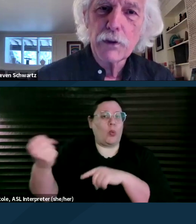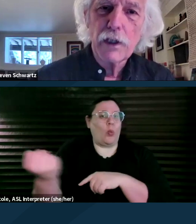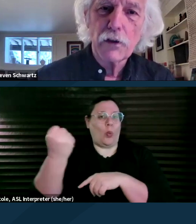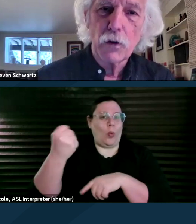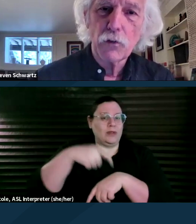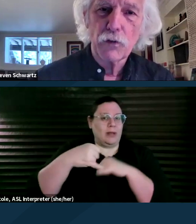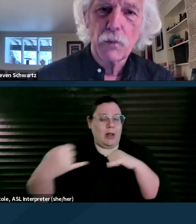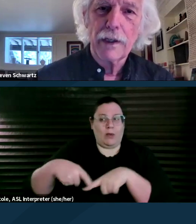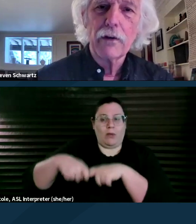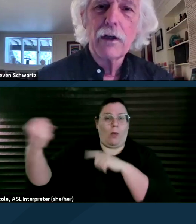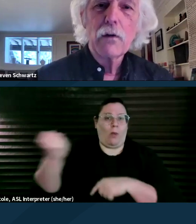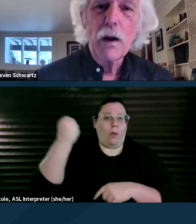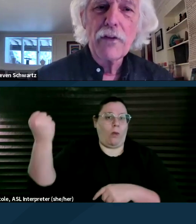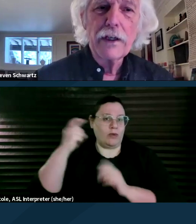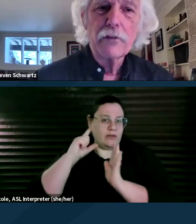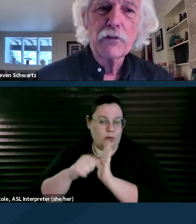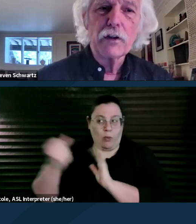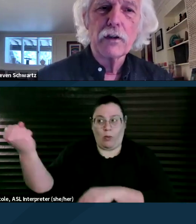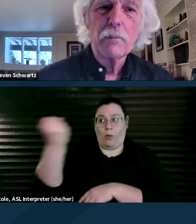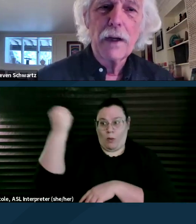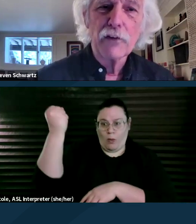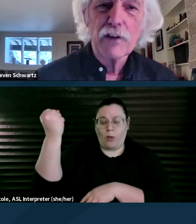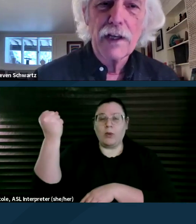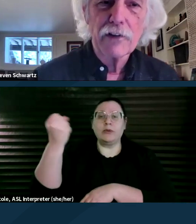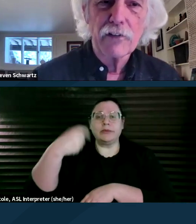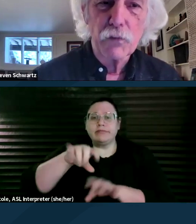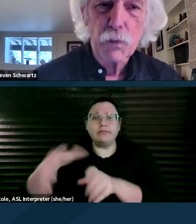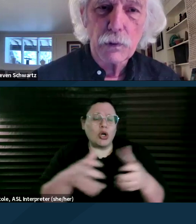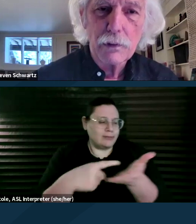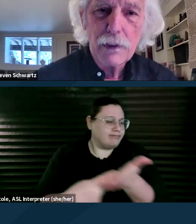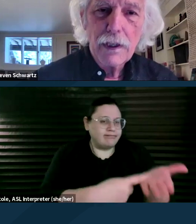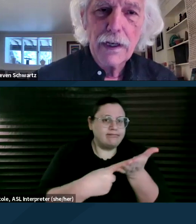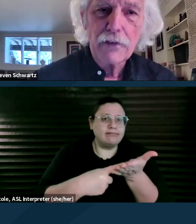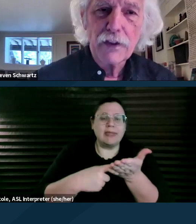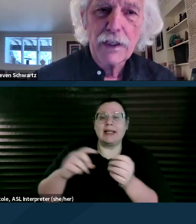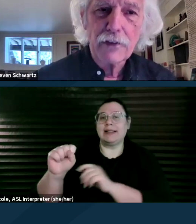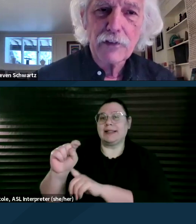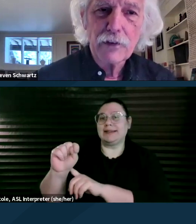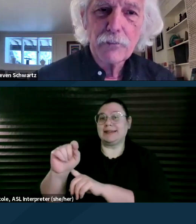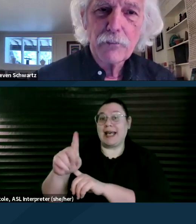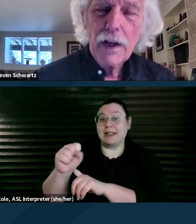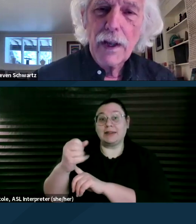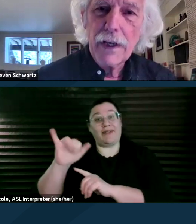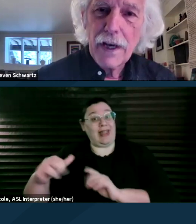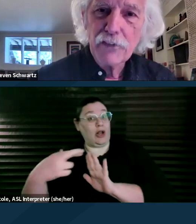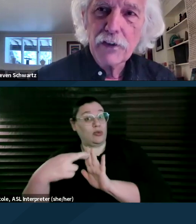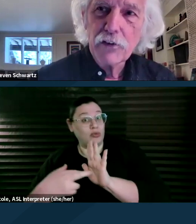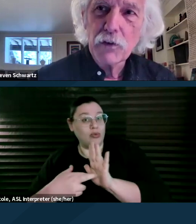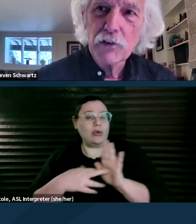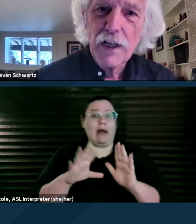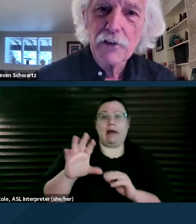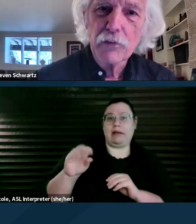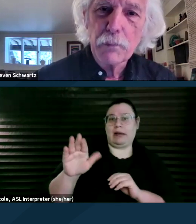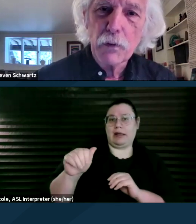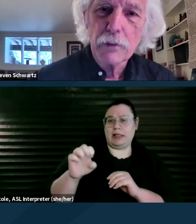timeline, put it on hold for a while they confer about the status of the rule and of the case. And they have to